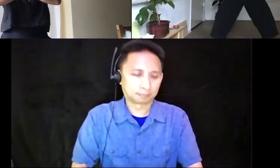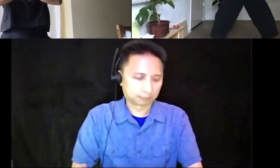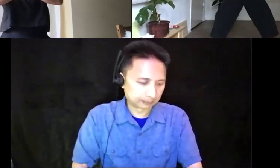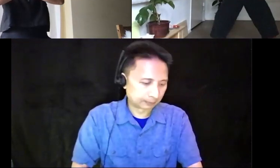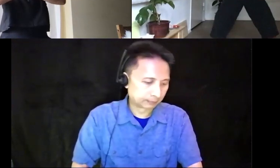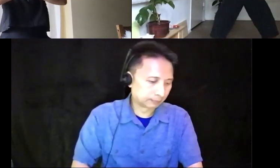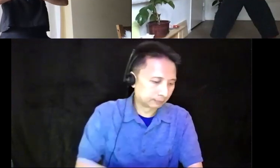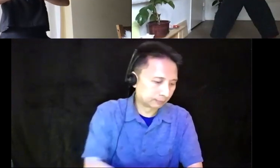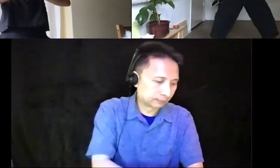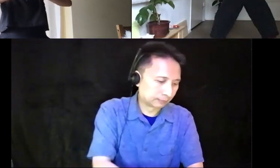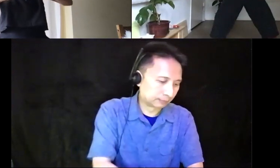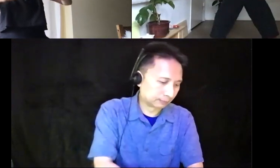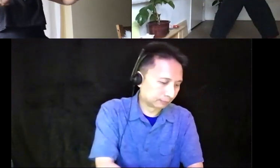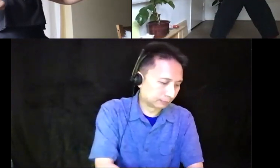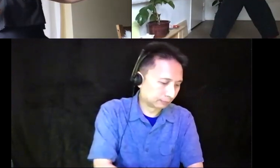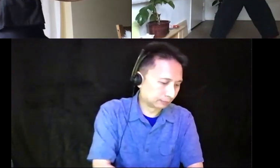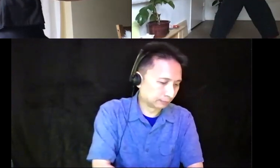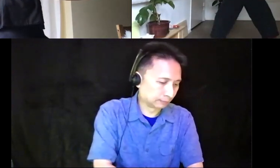other.